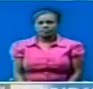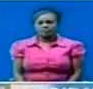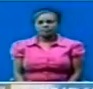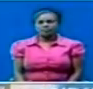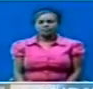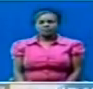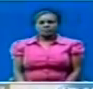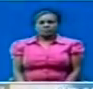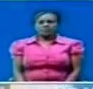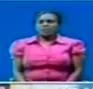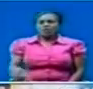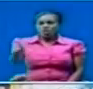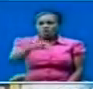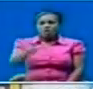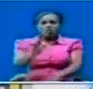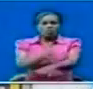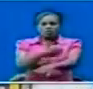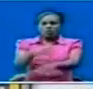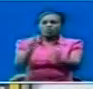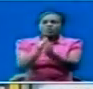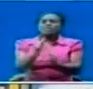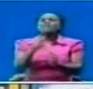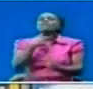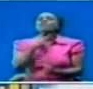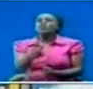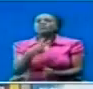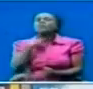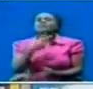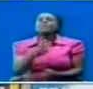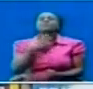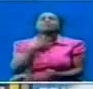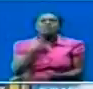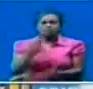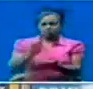The strains of local music mingled with voices seeking instructions.